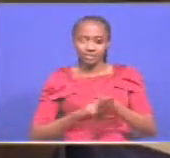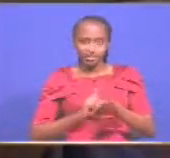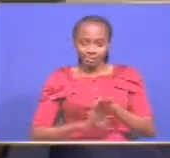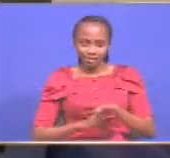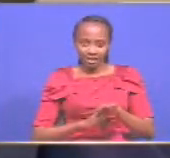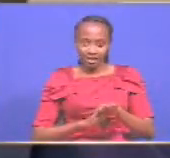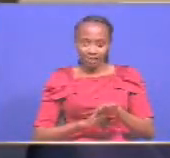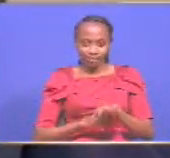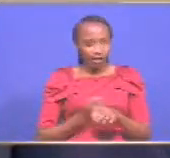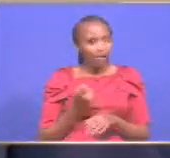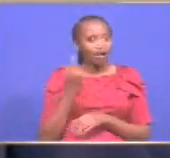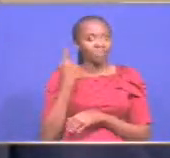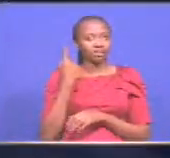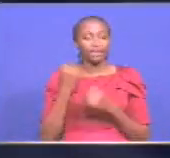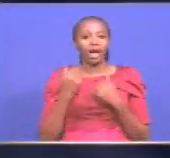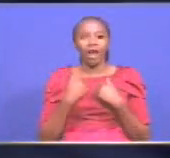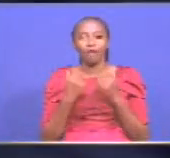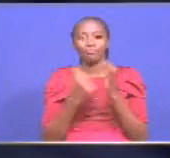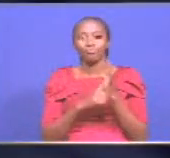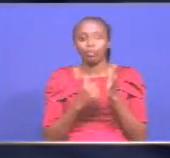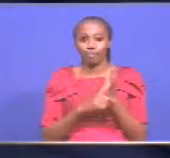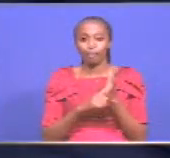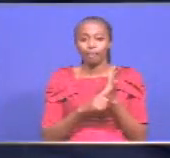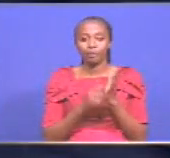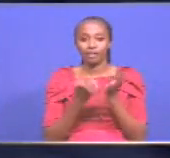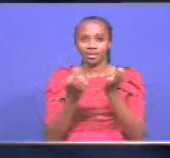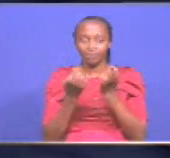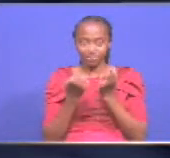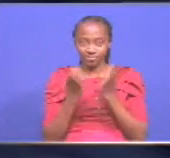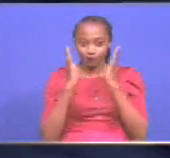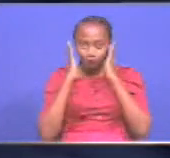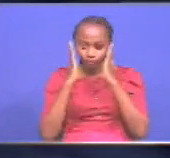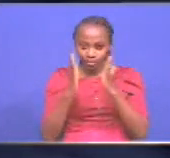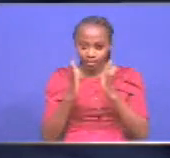that there was a problem that needed attention.